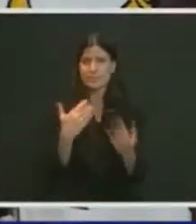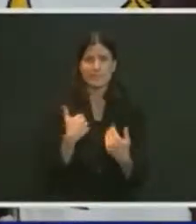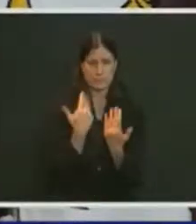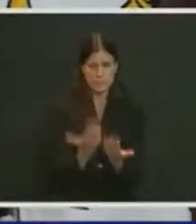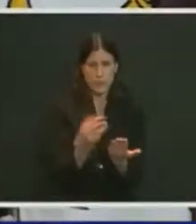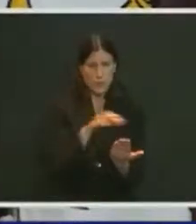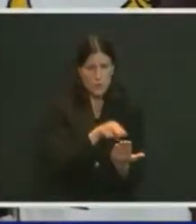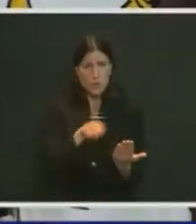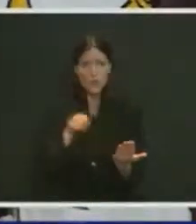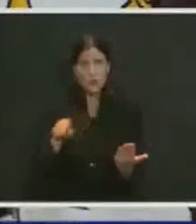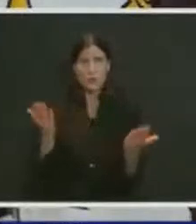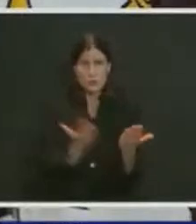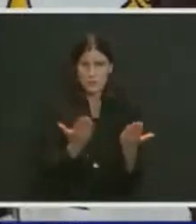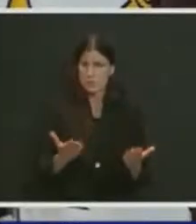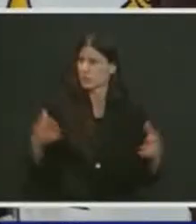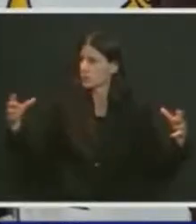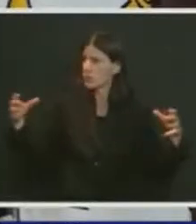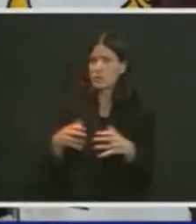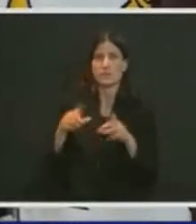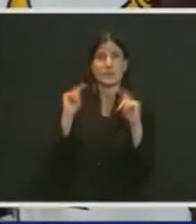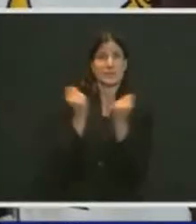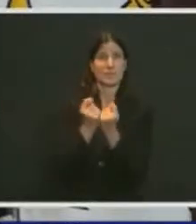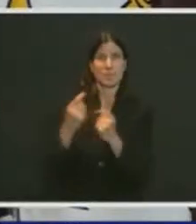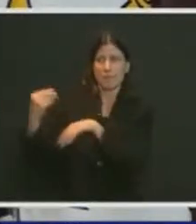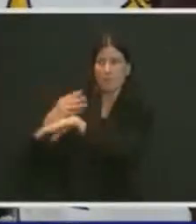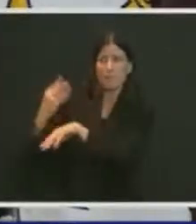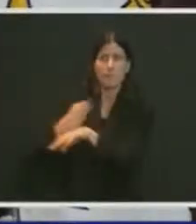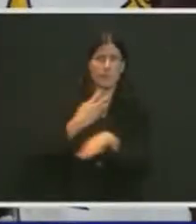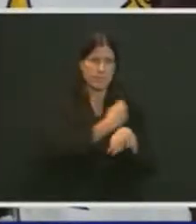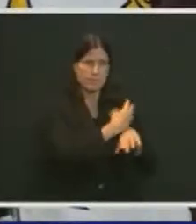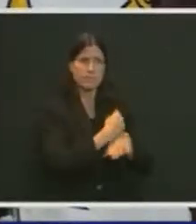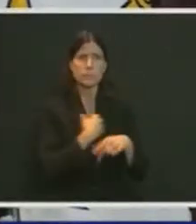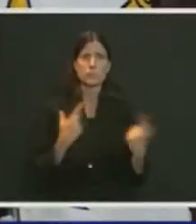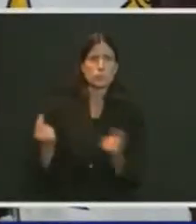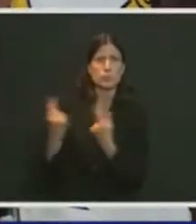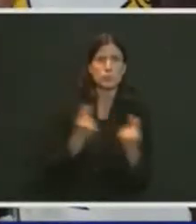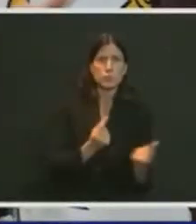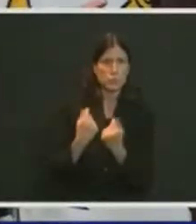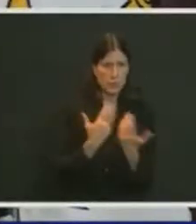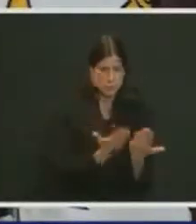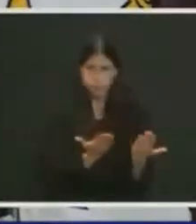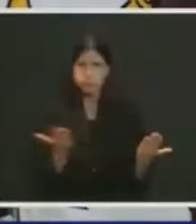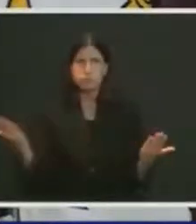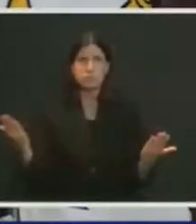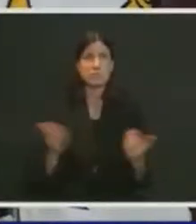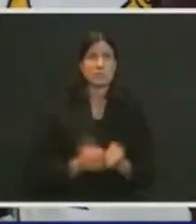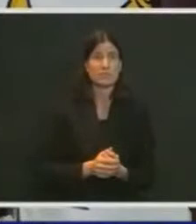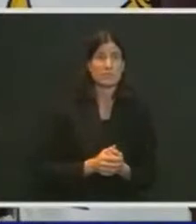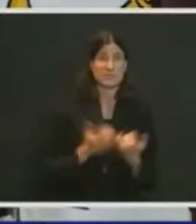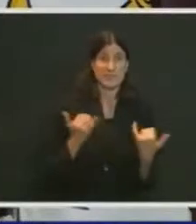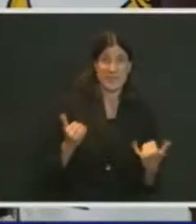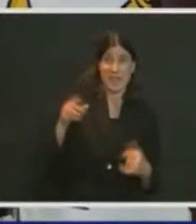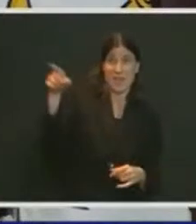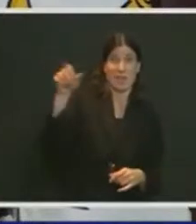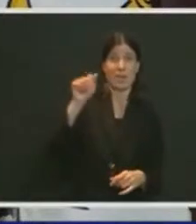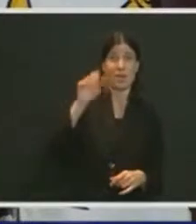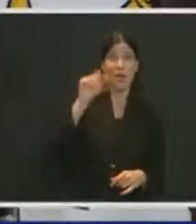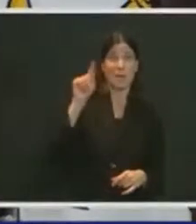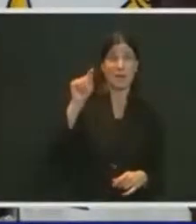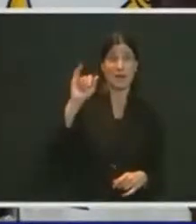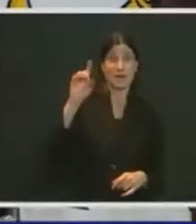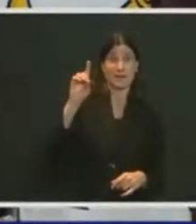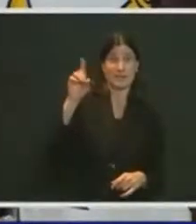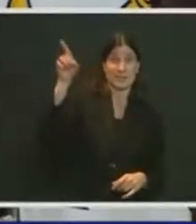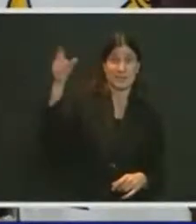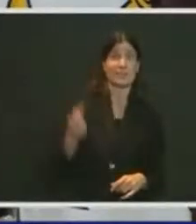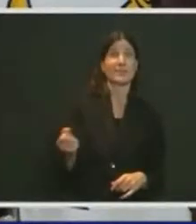us as to what to do. I'll tell you, the Abbot ID Now test at Twin River alone has diagnosed about 3,000